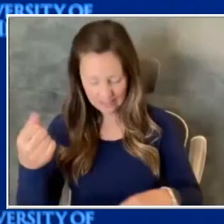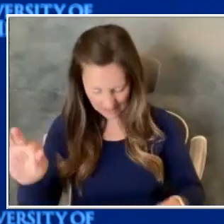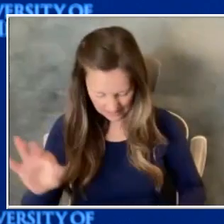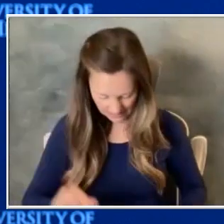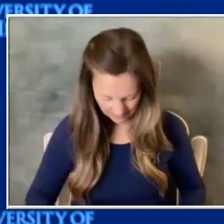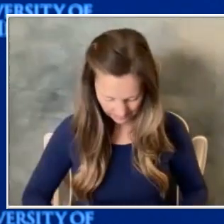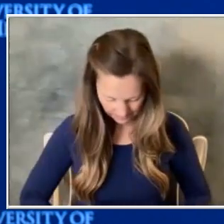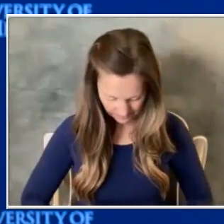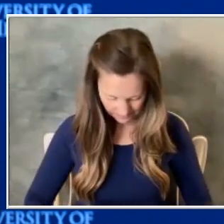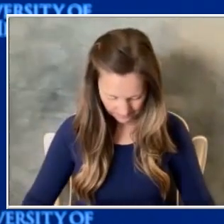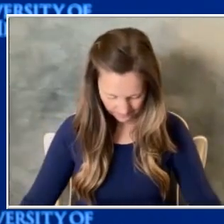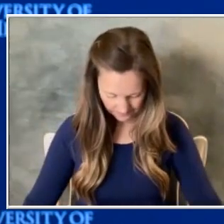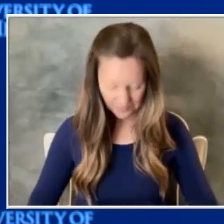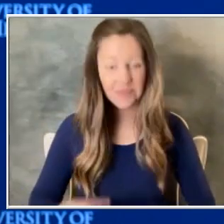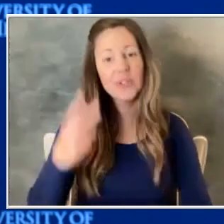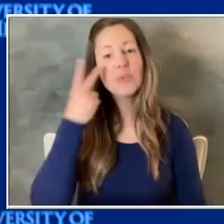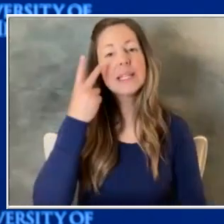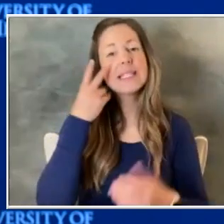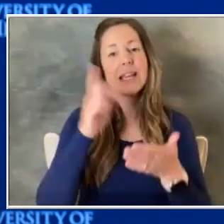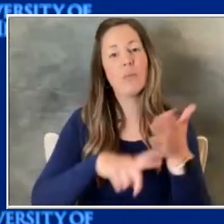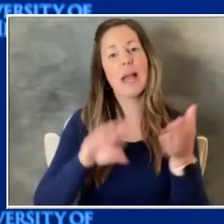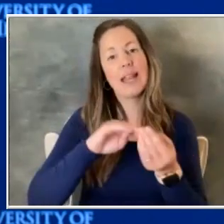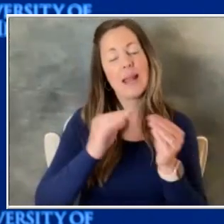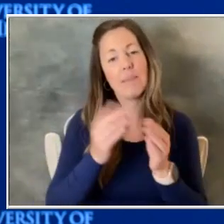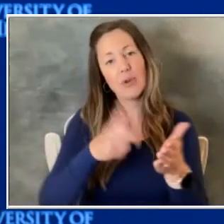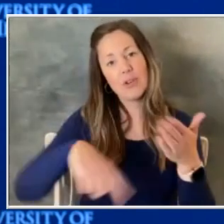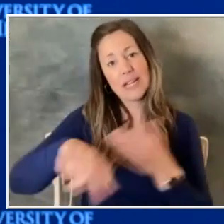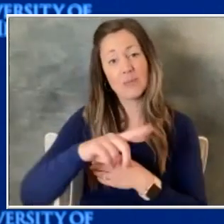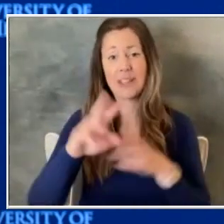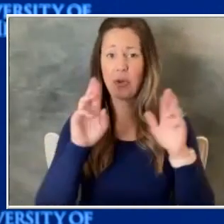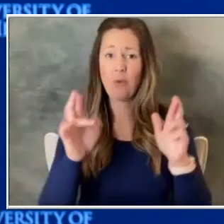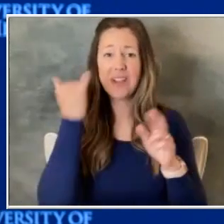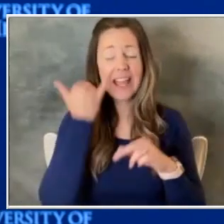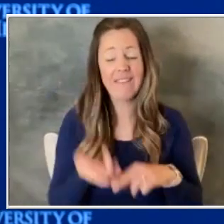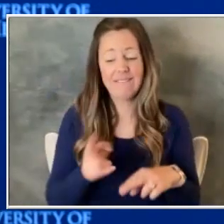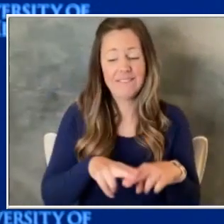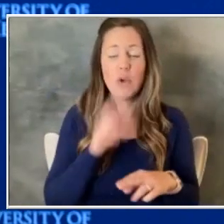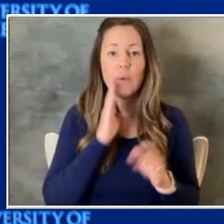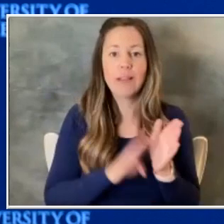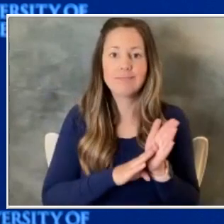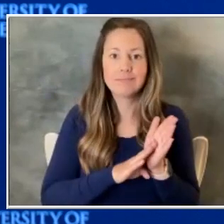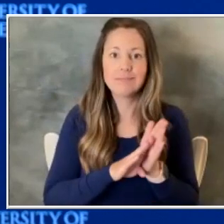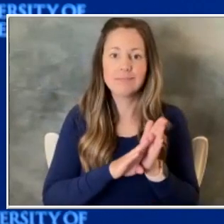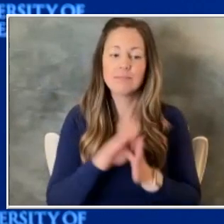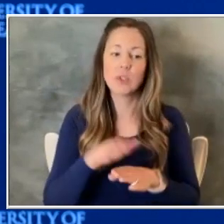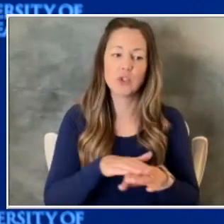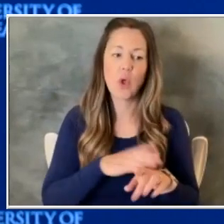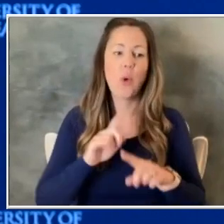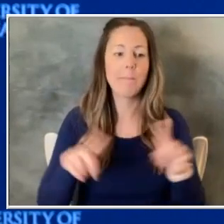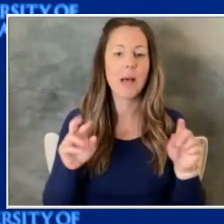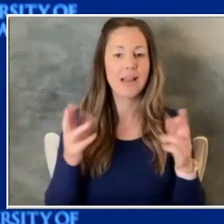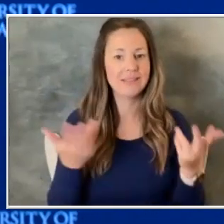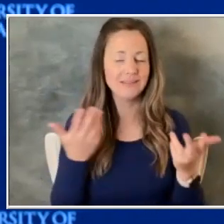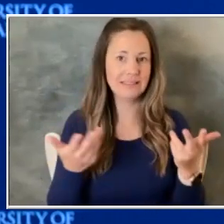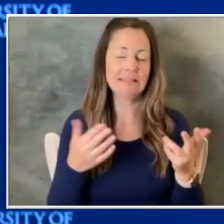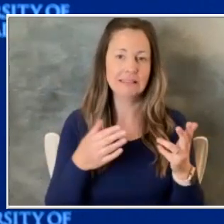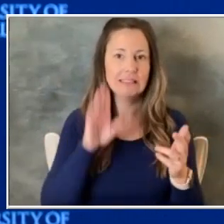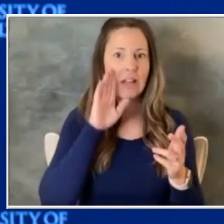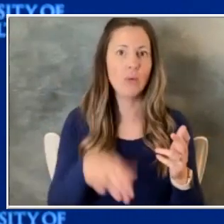So we'll see what it is next week. Hopefully, if there is an uptrend, it continues to be slow, but hopefully more. There's going to be a plateau. I know I saw an